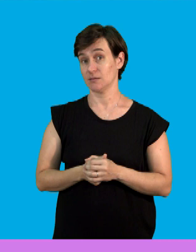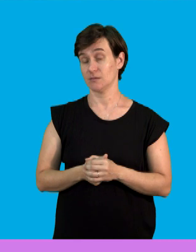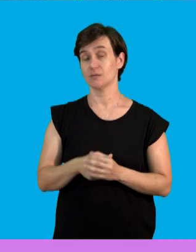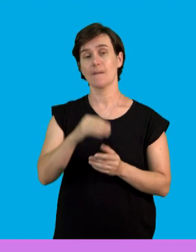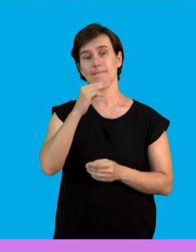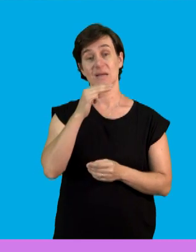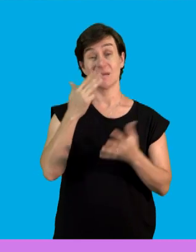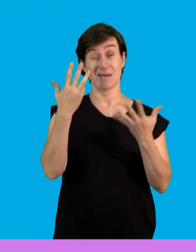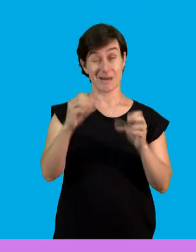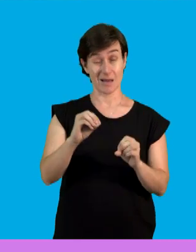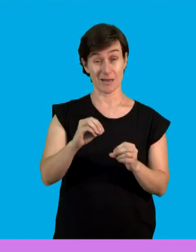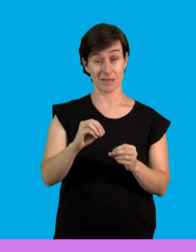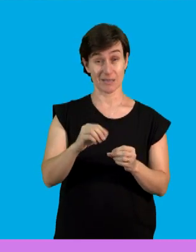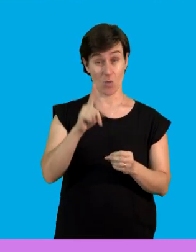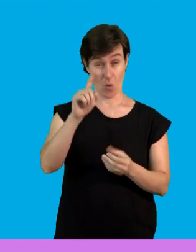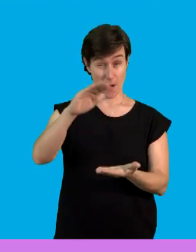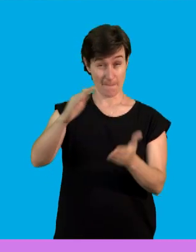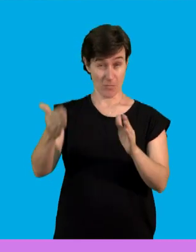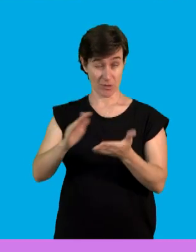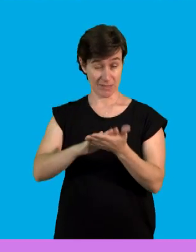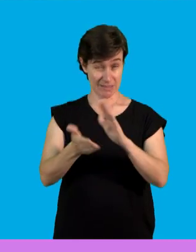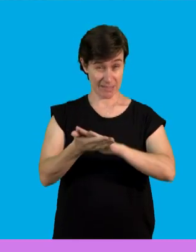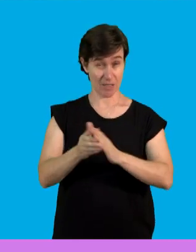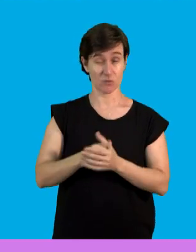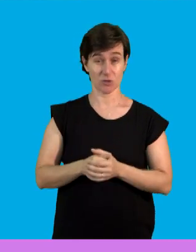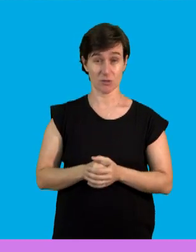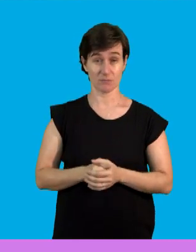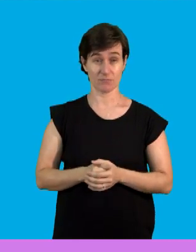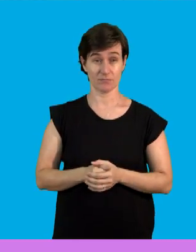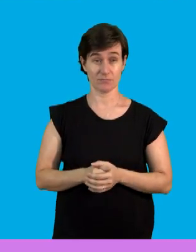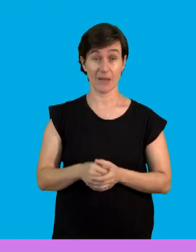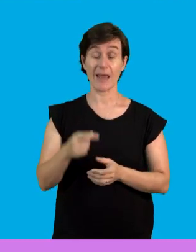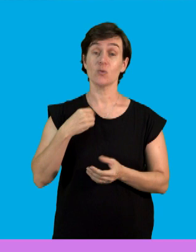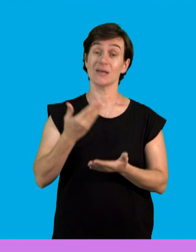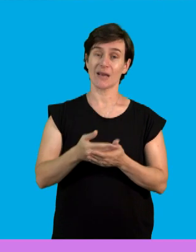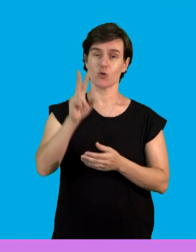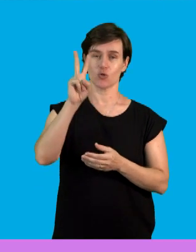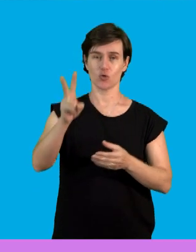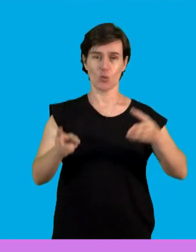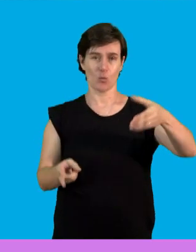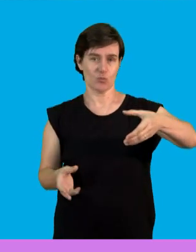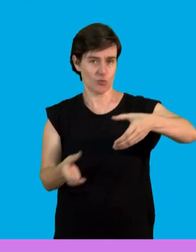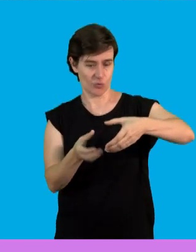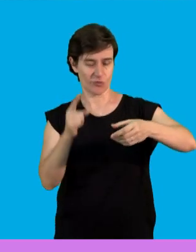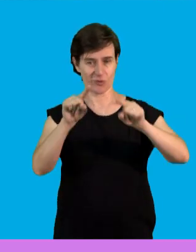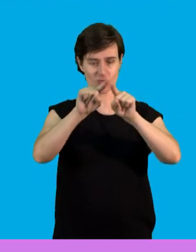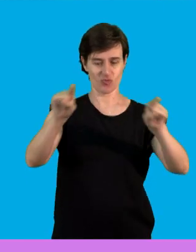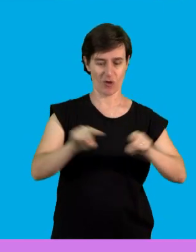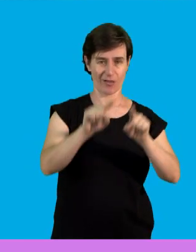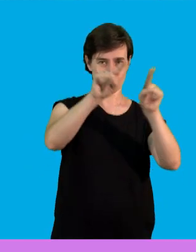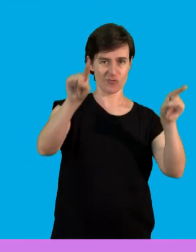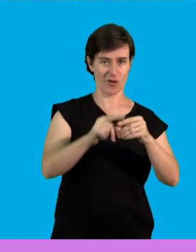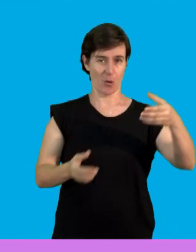5 is 90. So it's 90 of the one box, and we can actually pack 2.